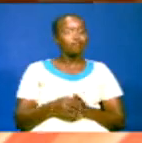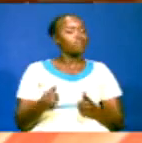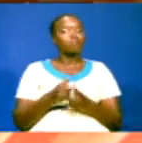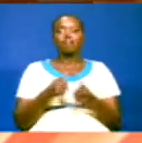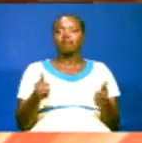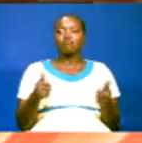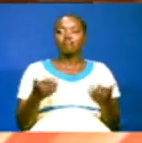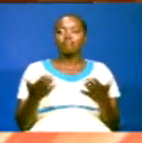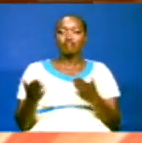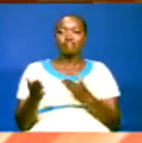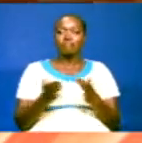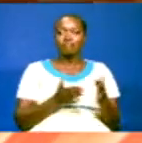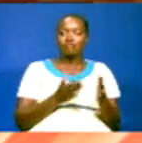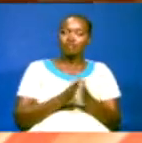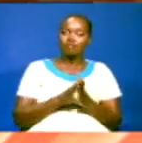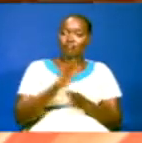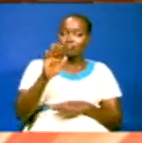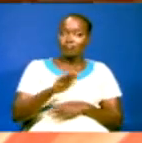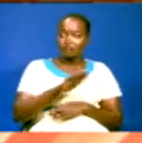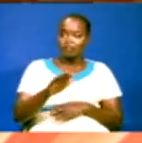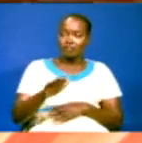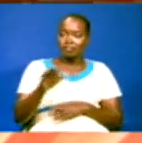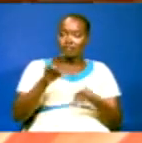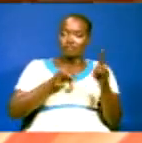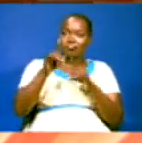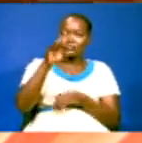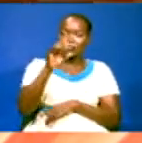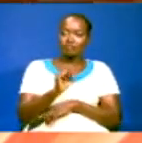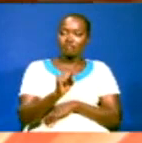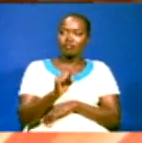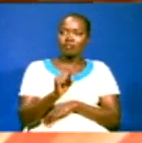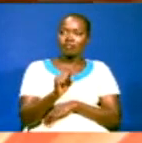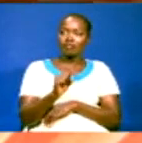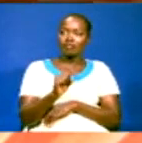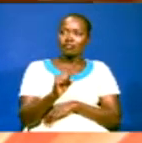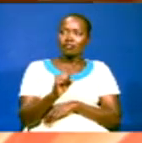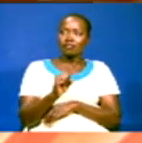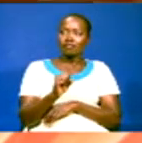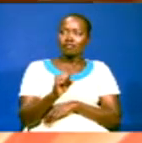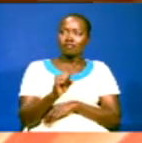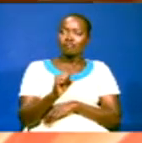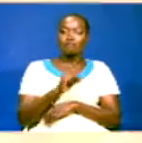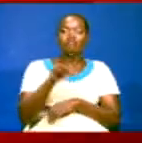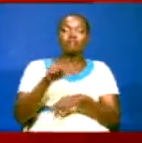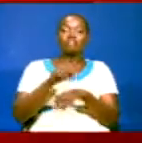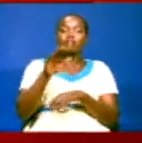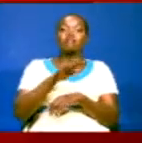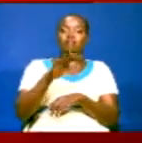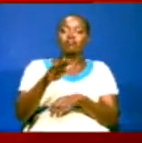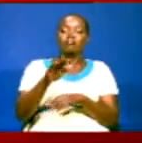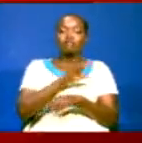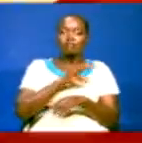Well, we now cross over to the National Assembly, where Tourism Cabinet Secretary Peninah Malonza is facing the National Assembly Committee